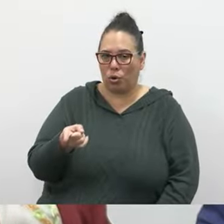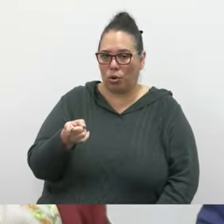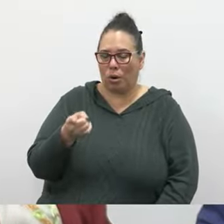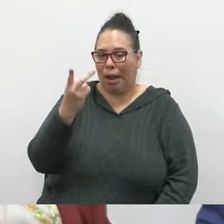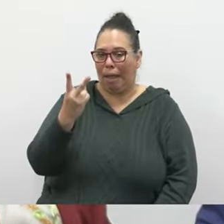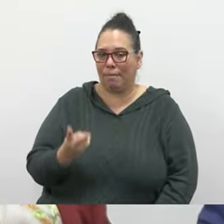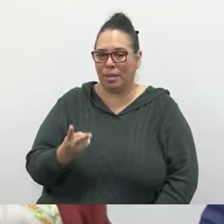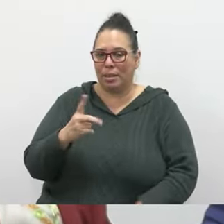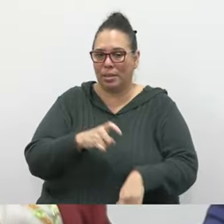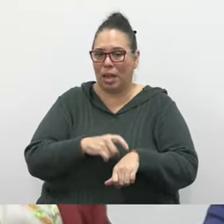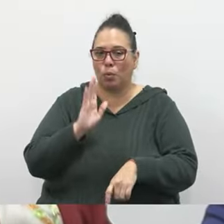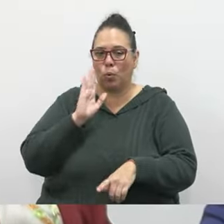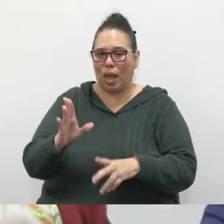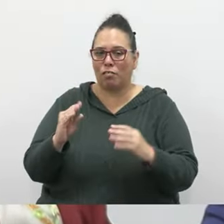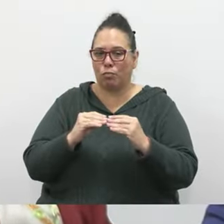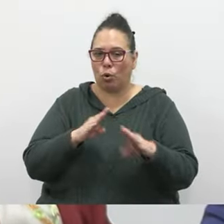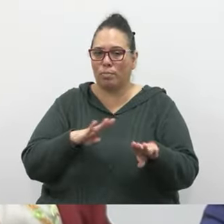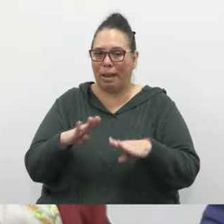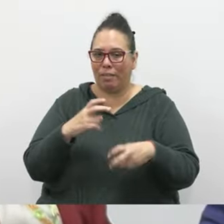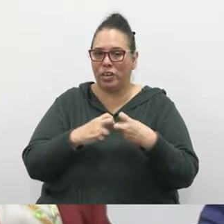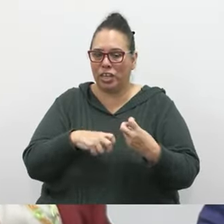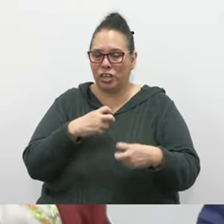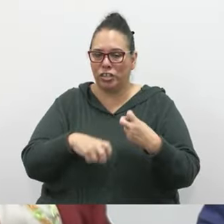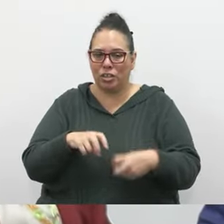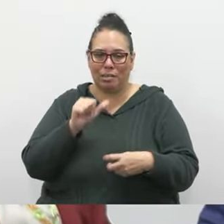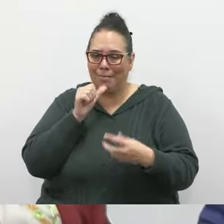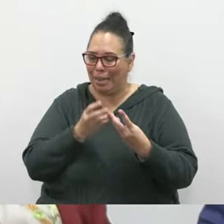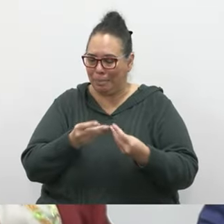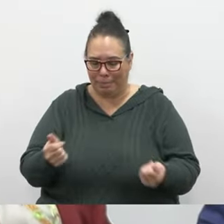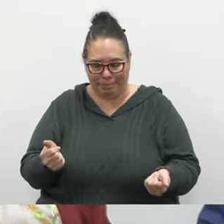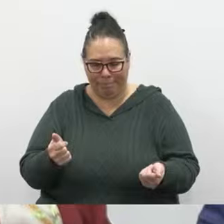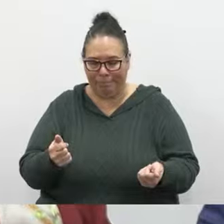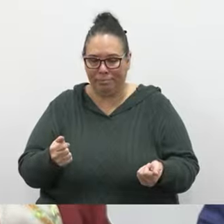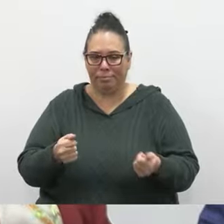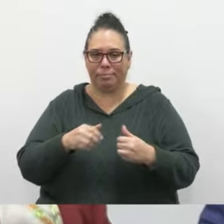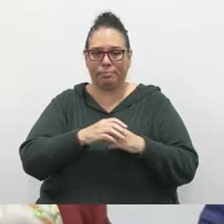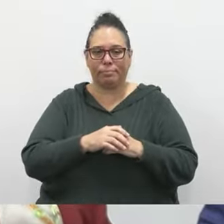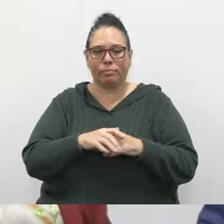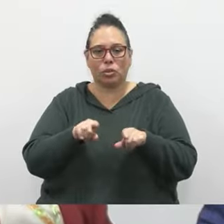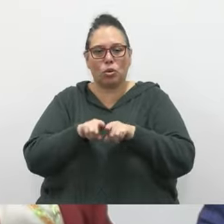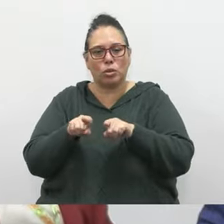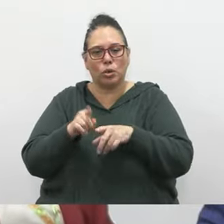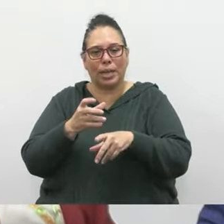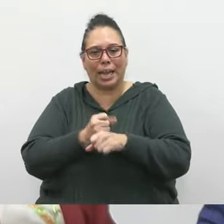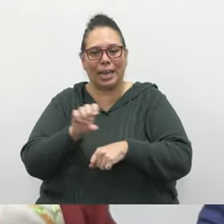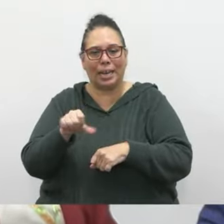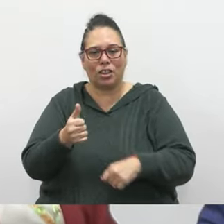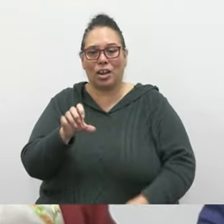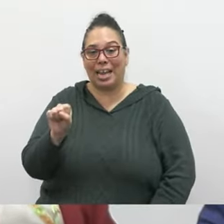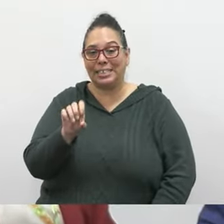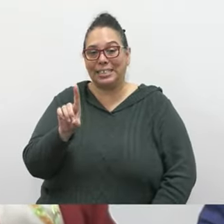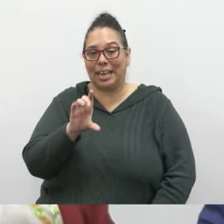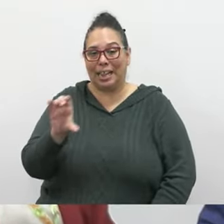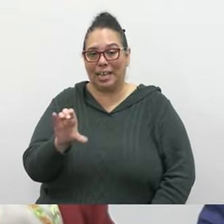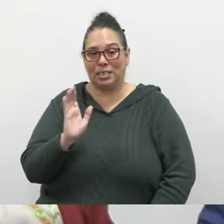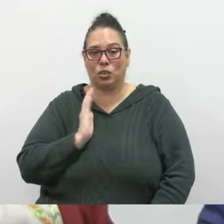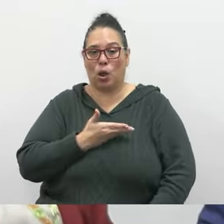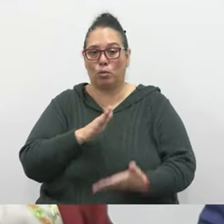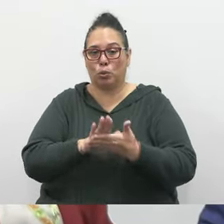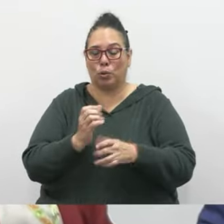the time, we will have more behavior issues that are not going to be able to be addressed. We're also getting another special day class added to our site next